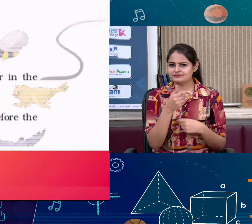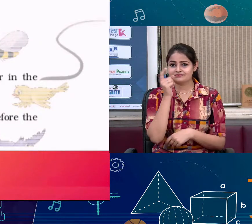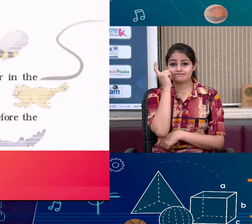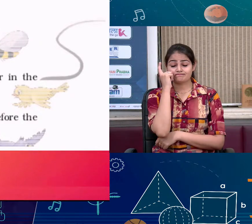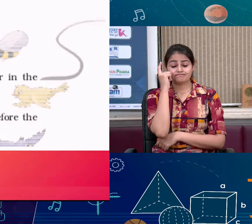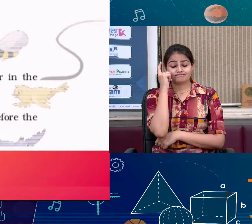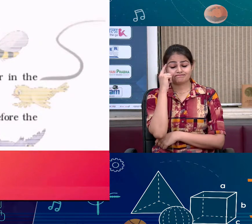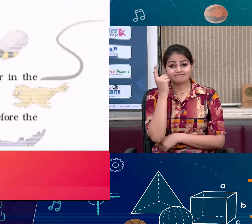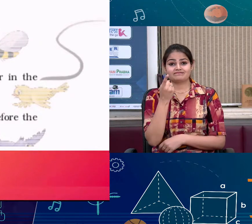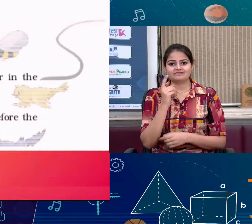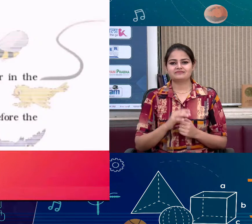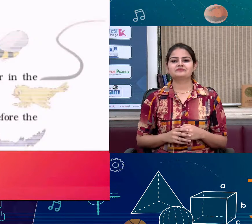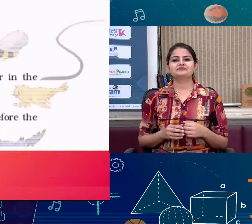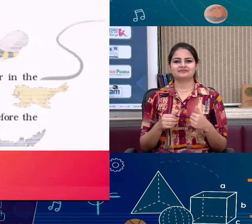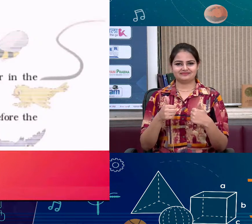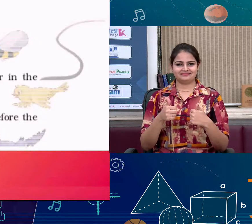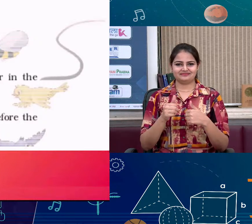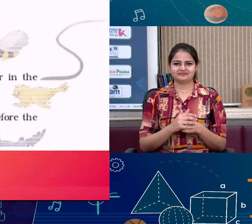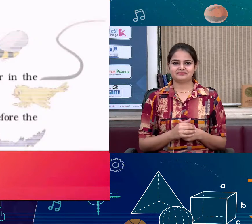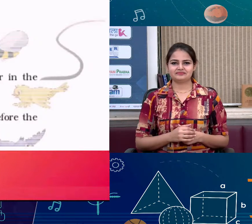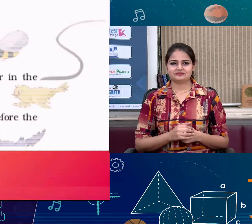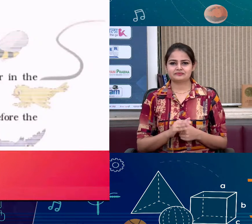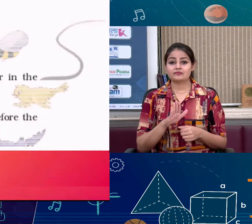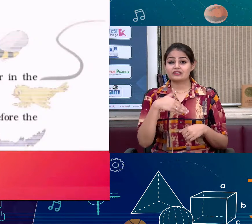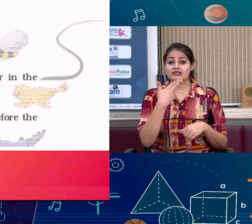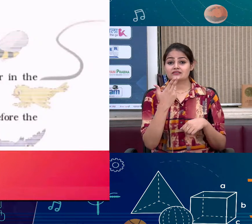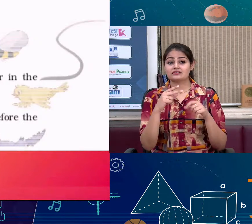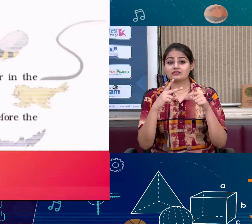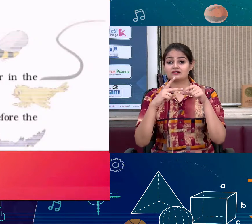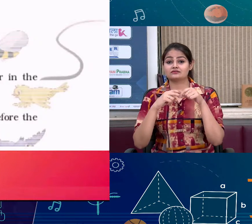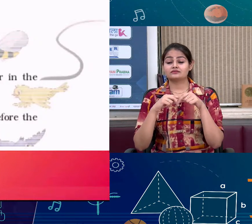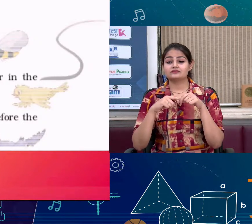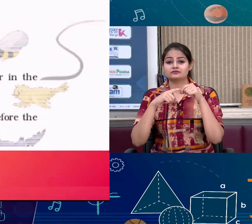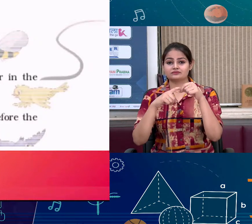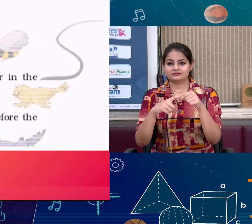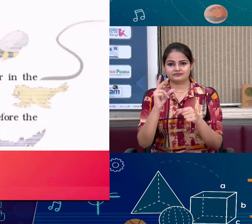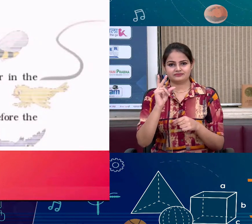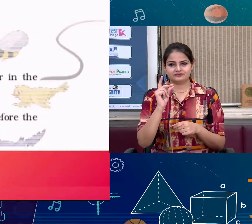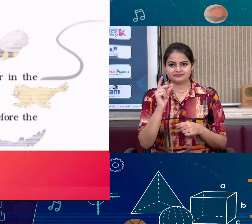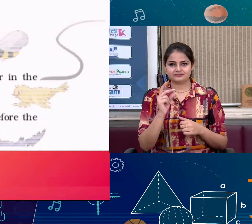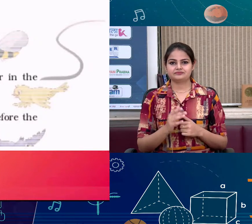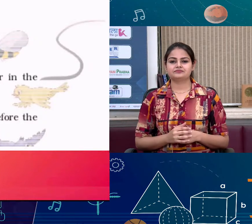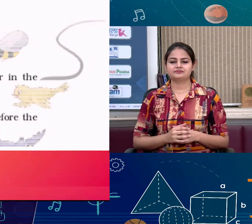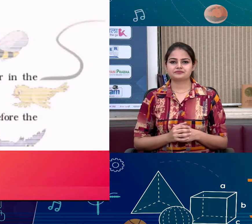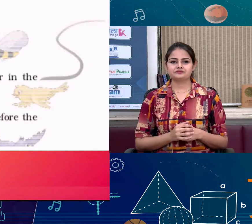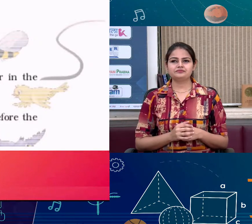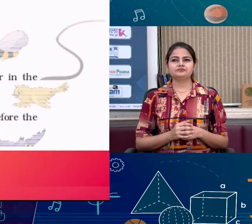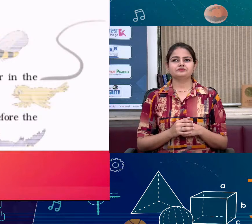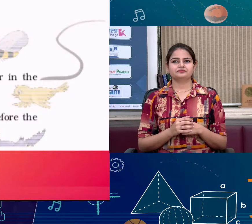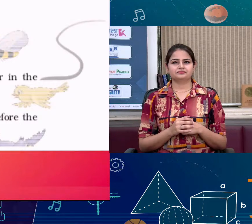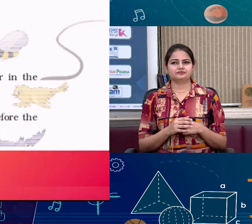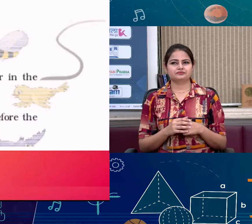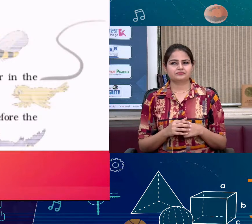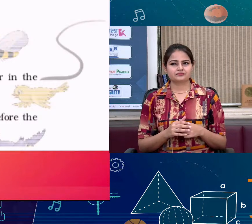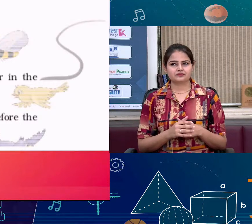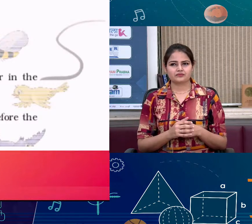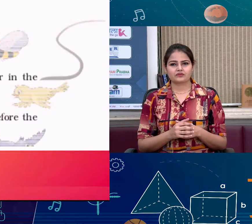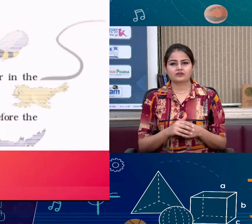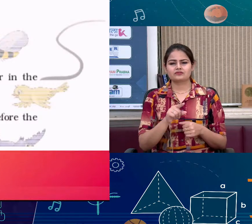All right. Now let's look at the second question. Who are already awake? So the context here is